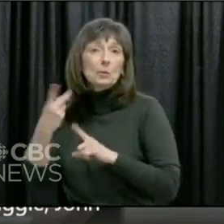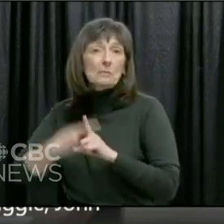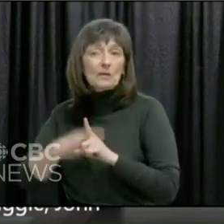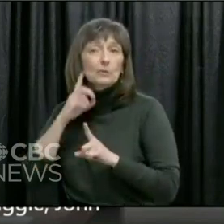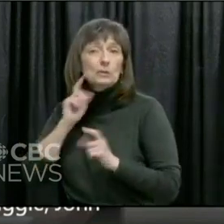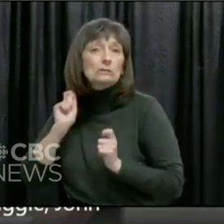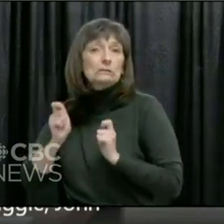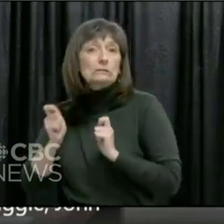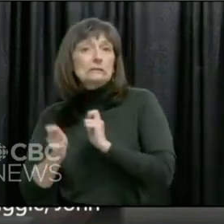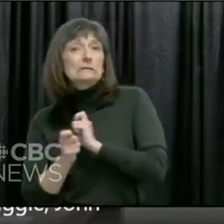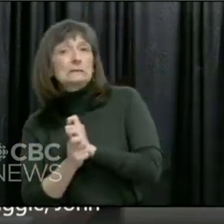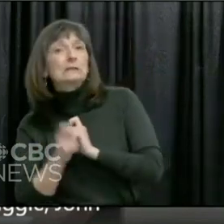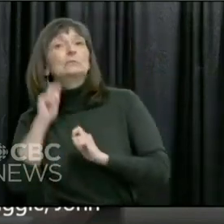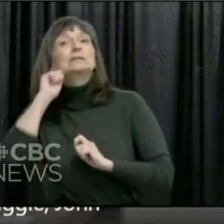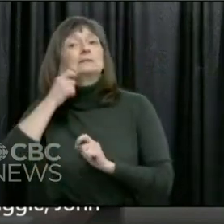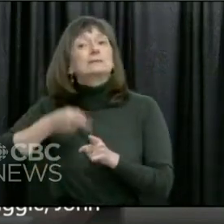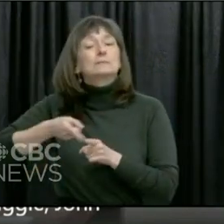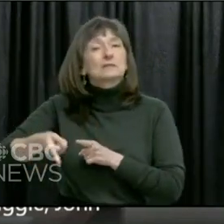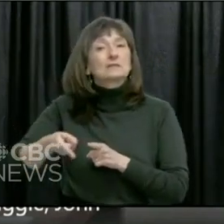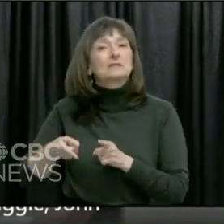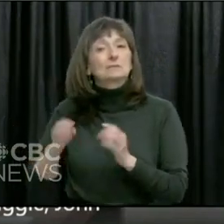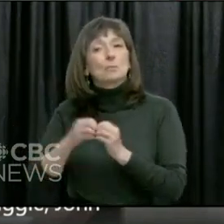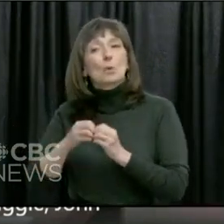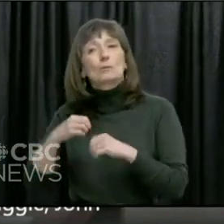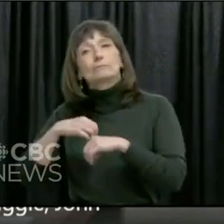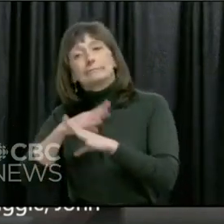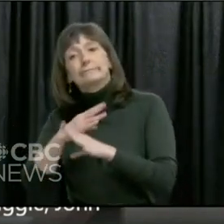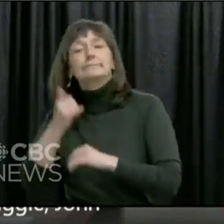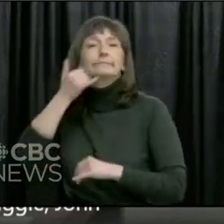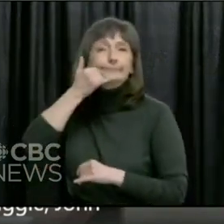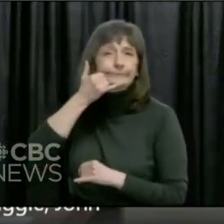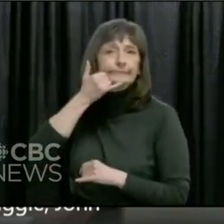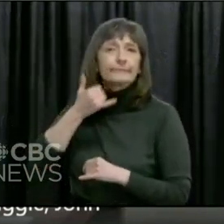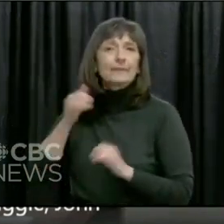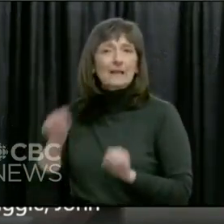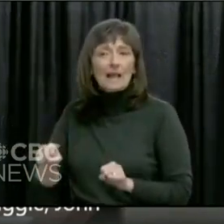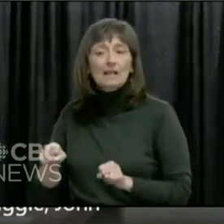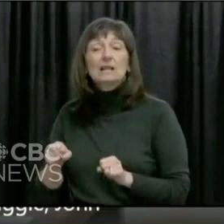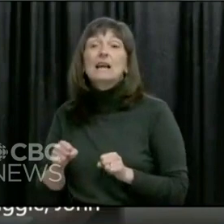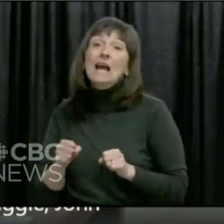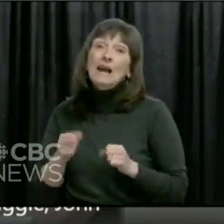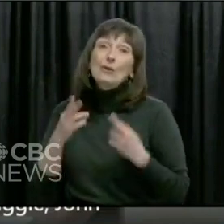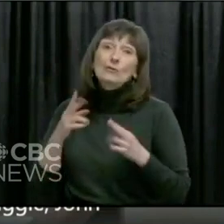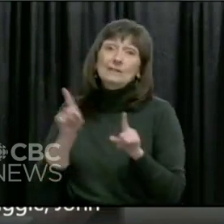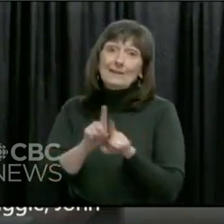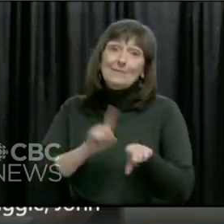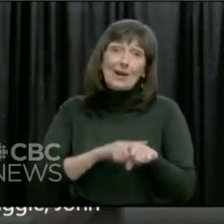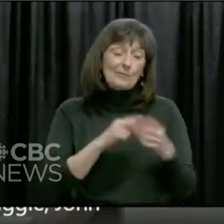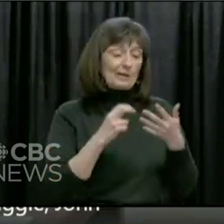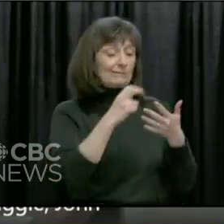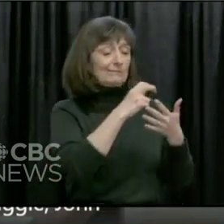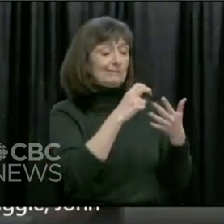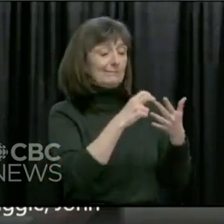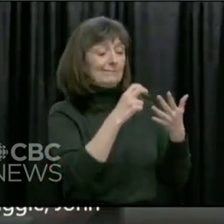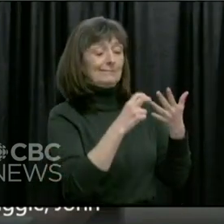come to terms with COVID and hopefully work our way down the alert levels over the next little while. I think